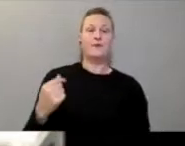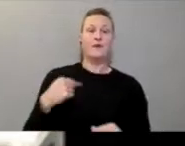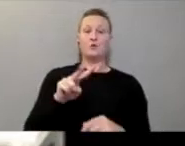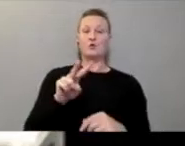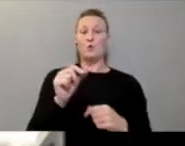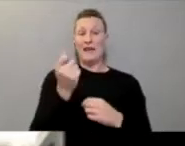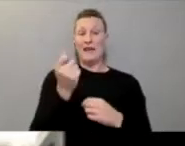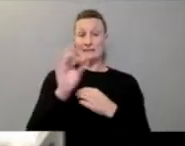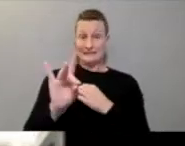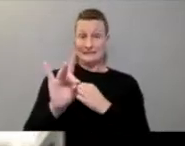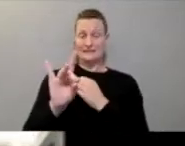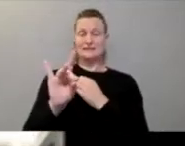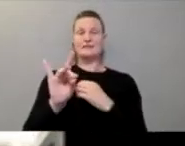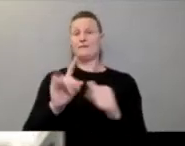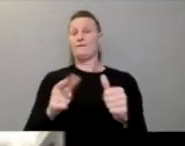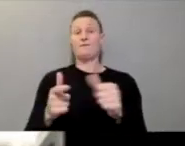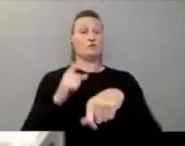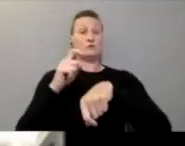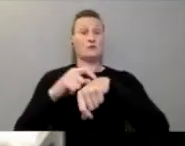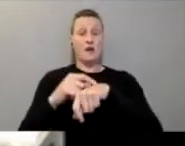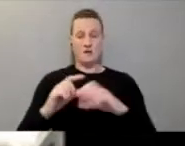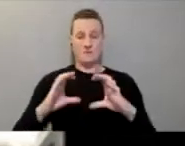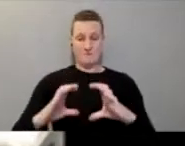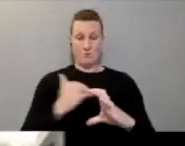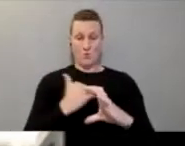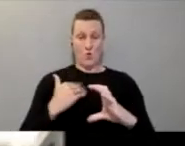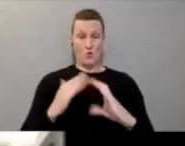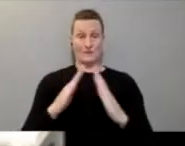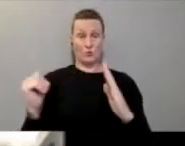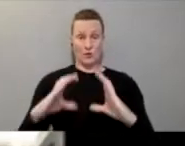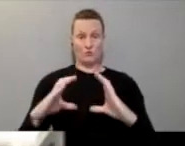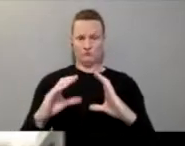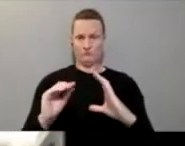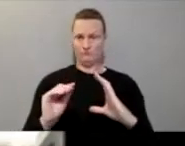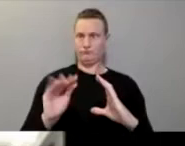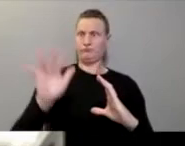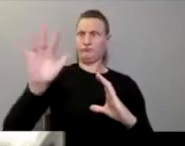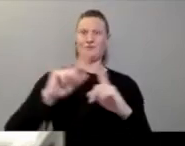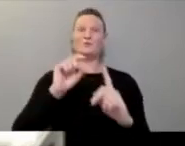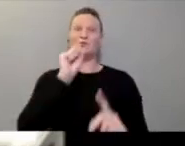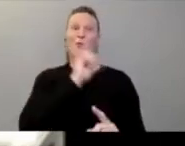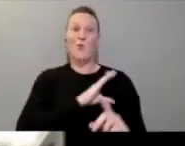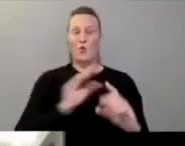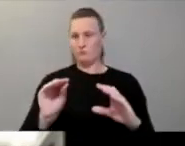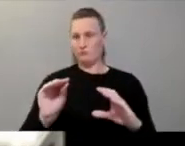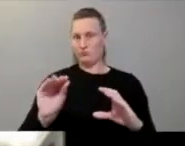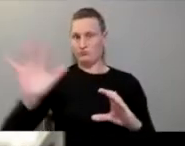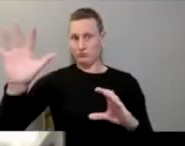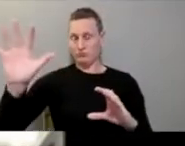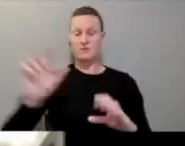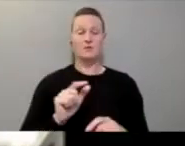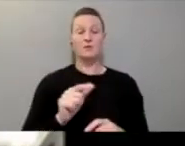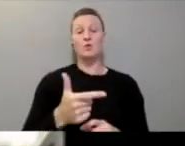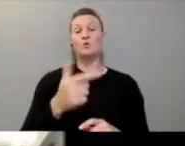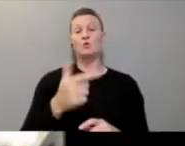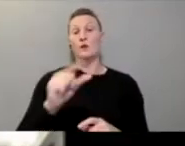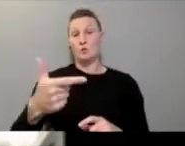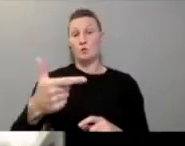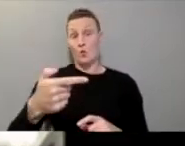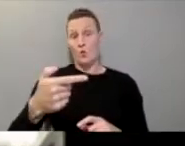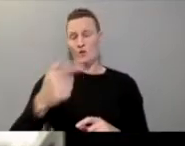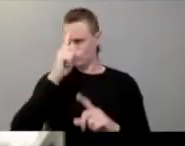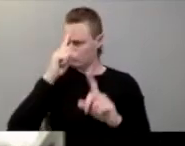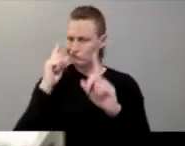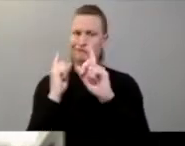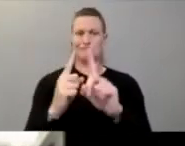Scarborough for the first time. And in 2021, our plan is to be event-wide with exhibitions